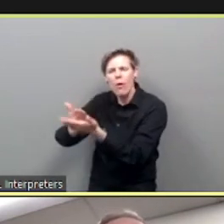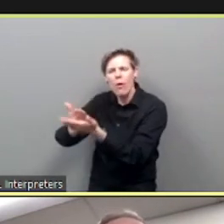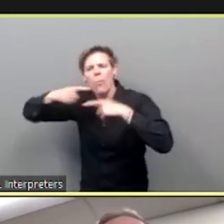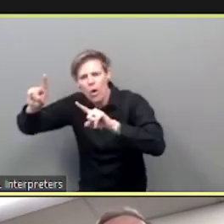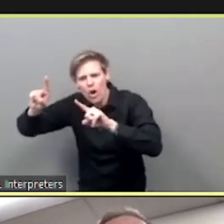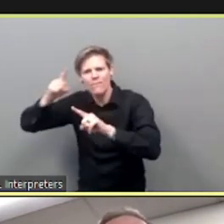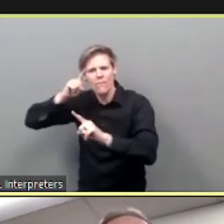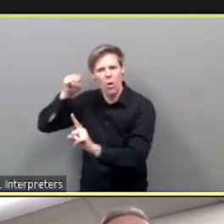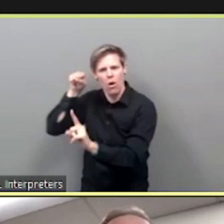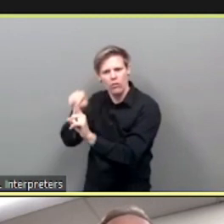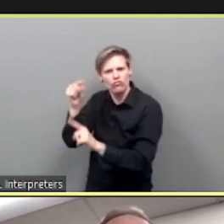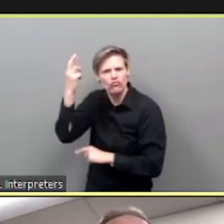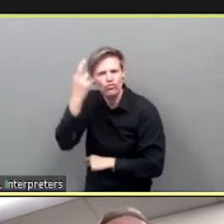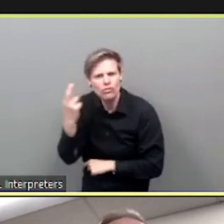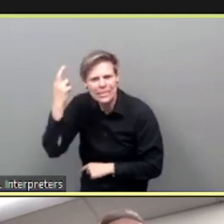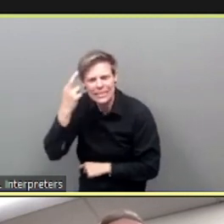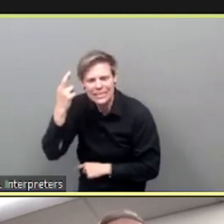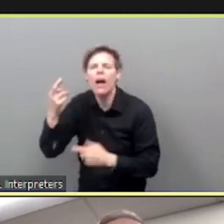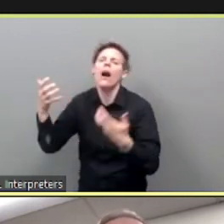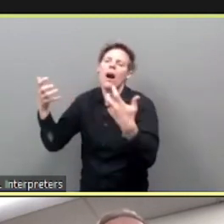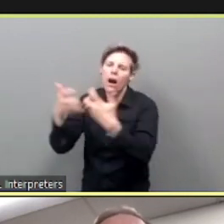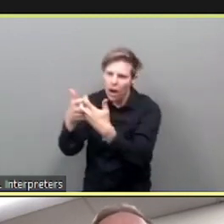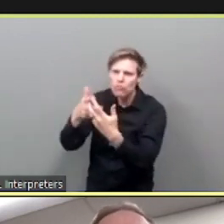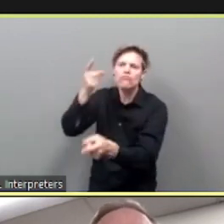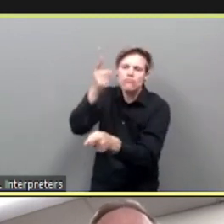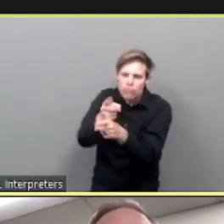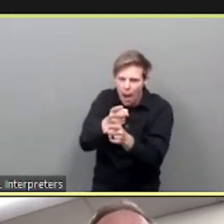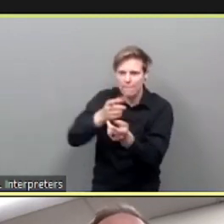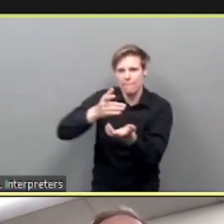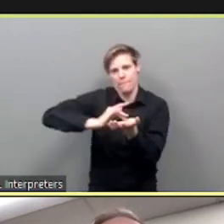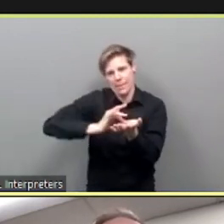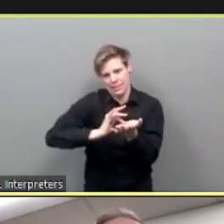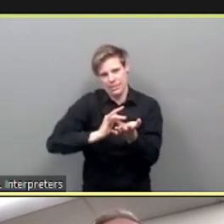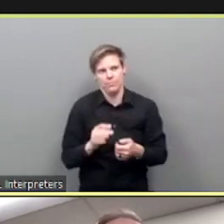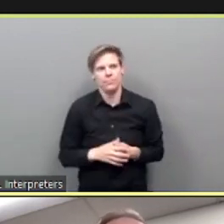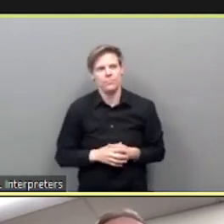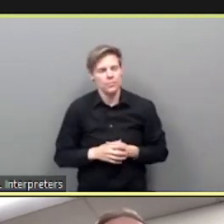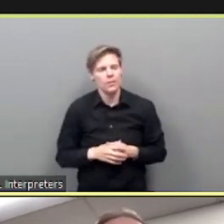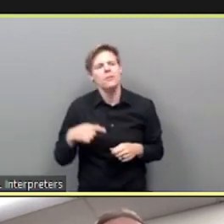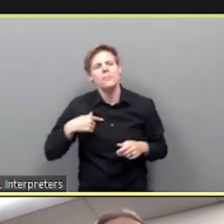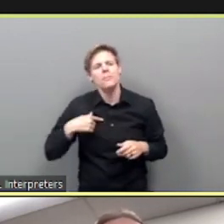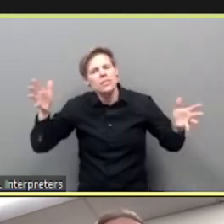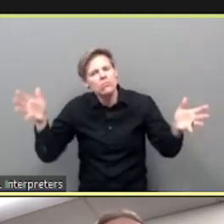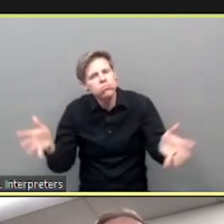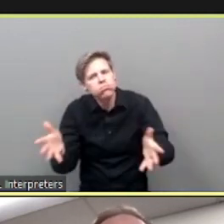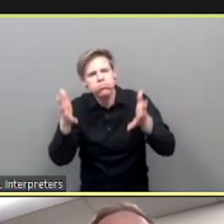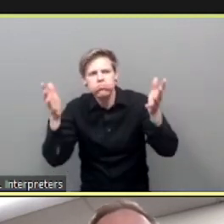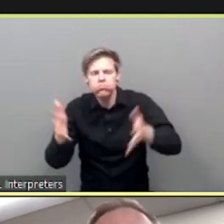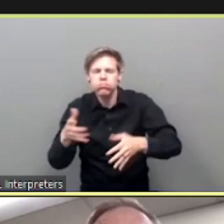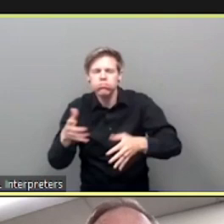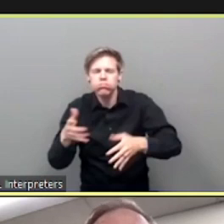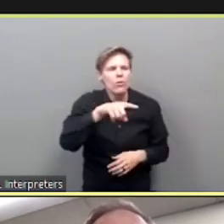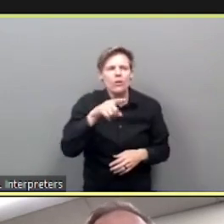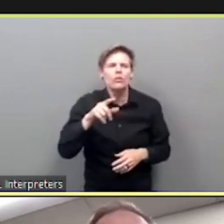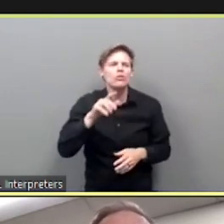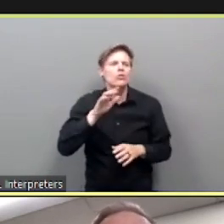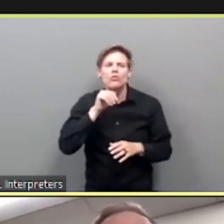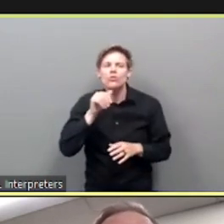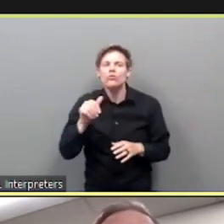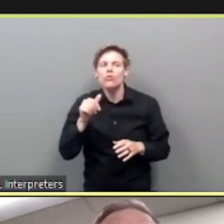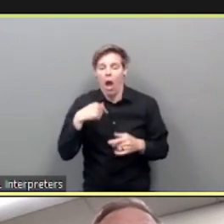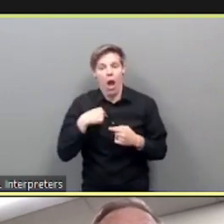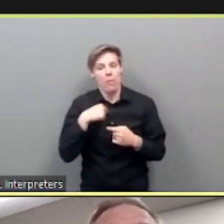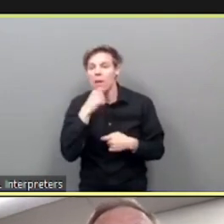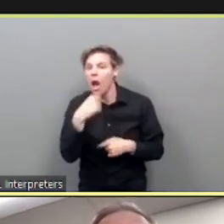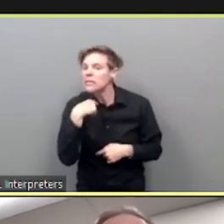a proven one. And so just urging everyone, I'm not going to tell you what to take and what not to take. If you want to take some